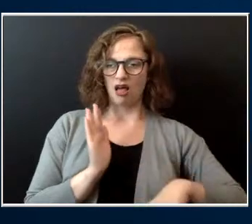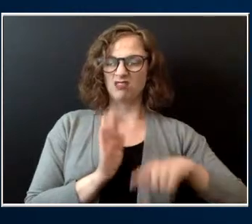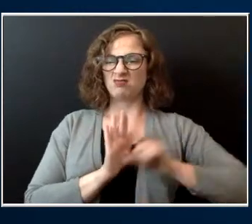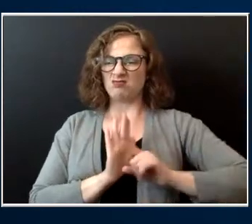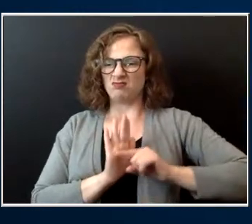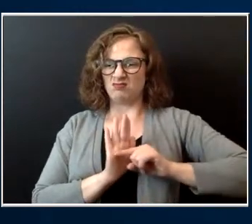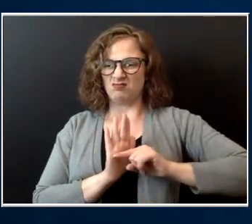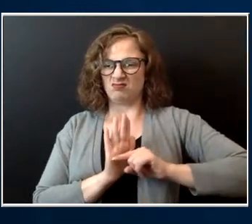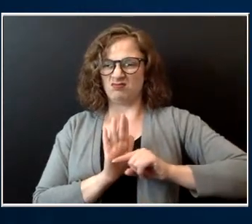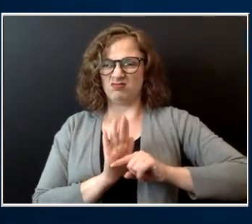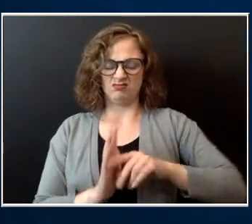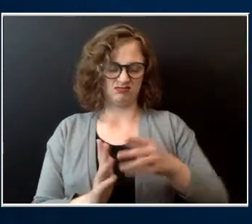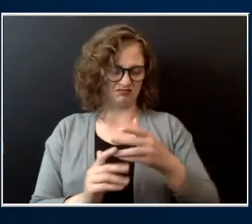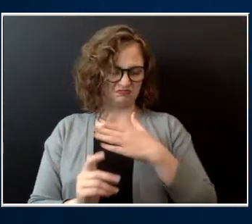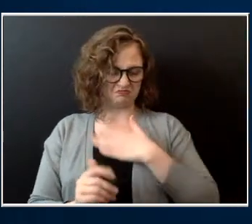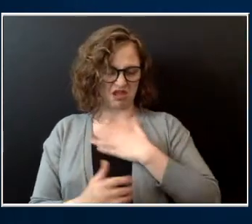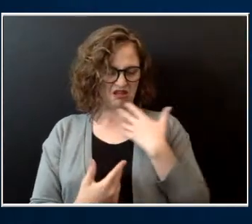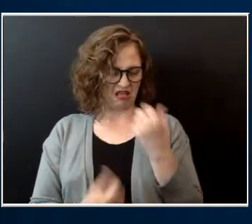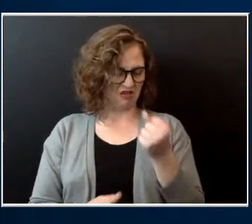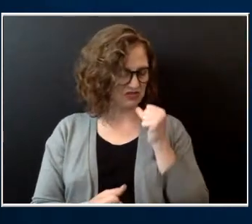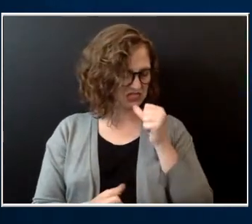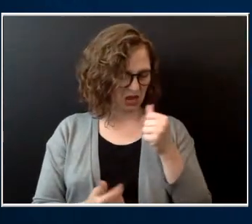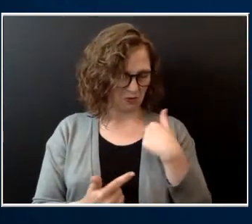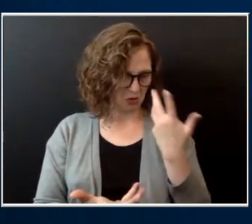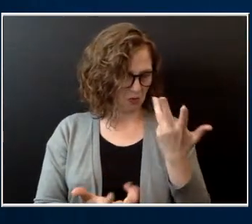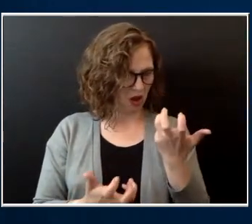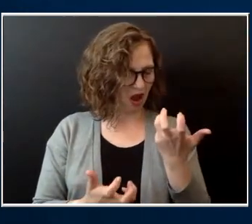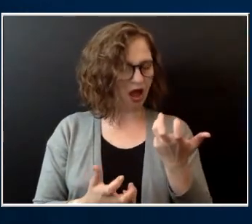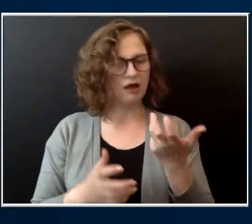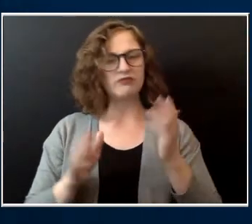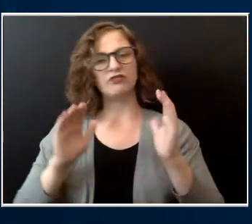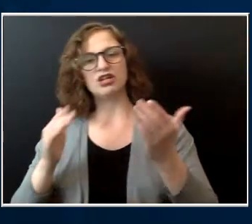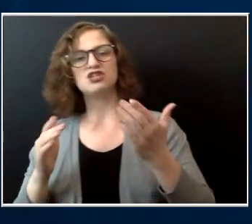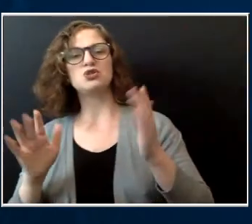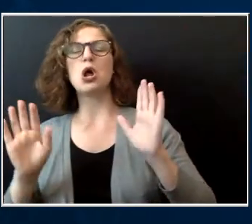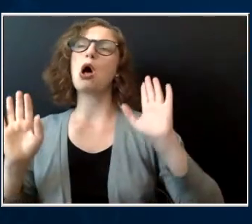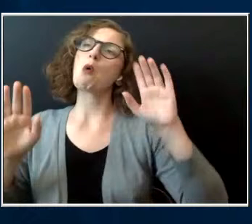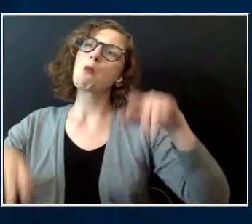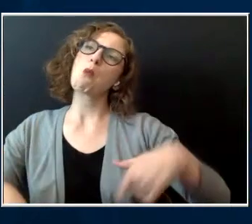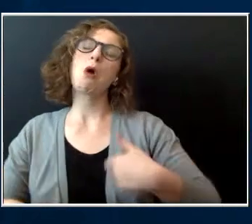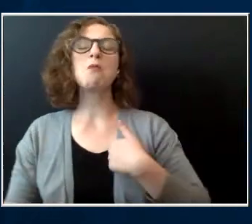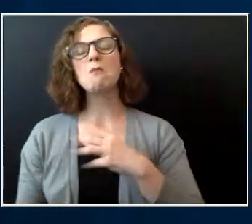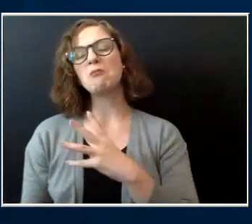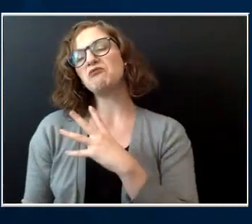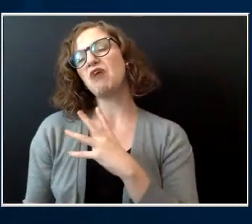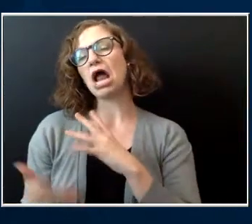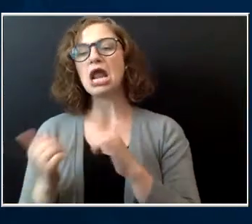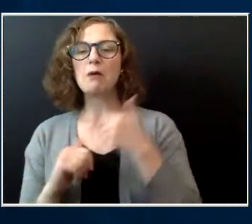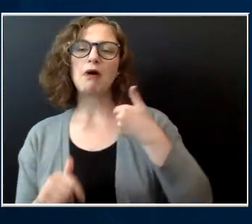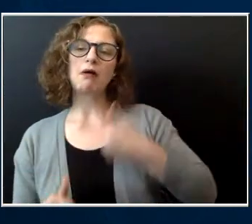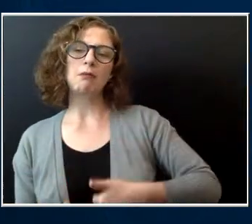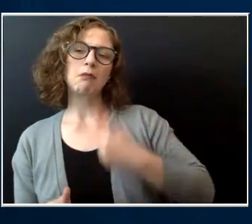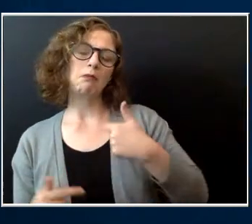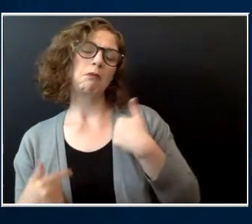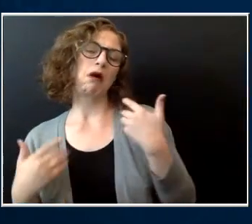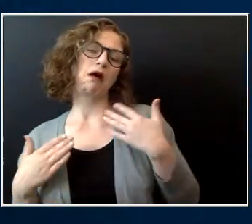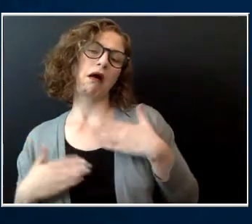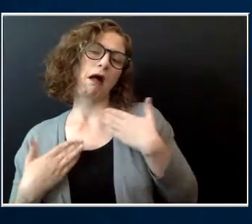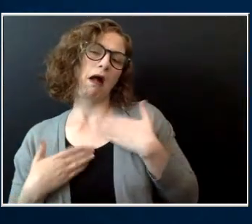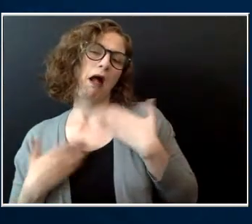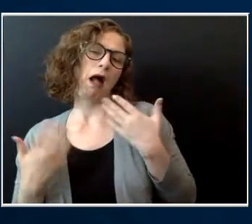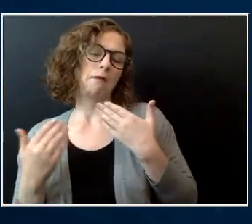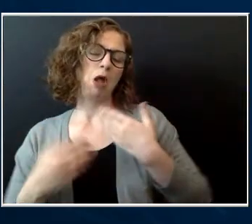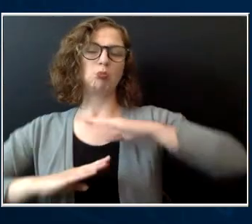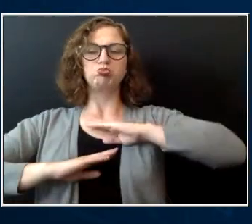your health, versus leaning too far into the idea of I'm fine the way I am and I'm happy with my body? So how do